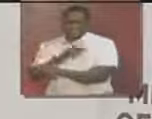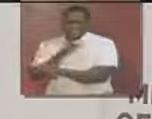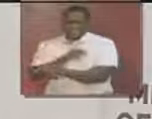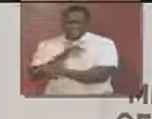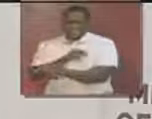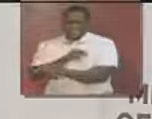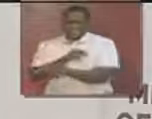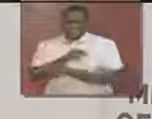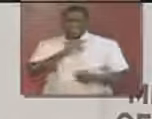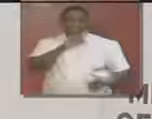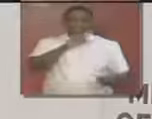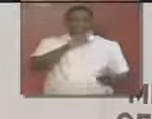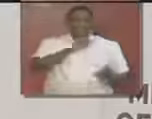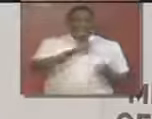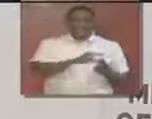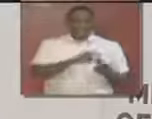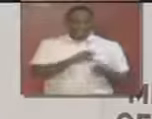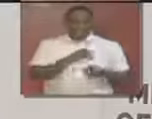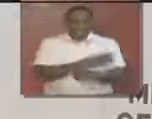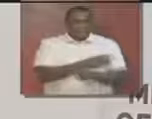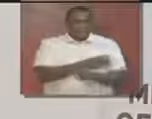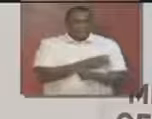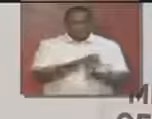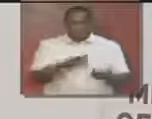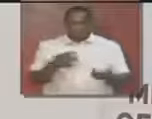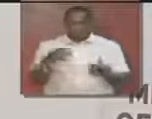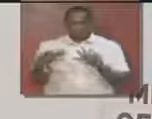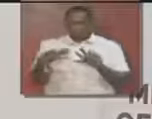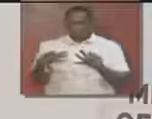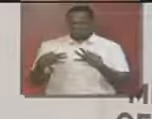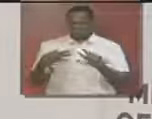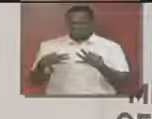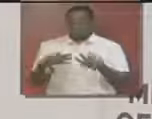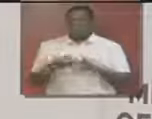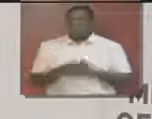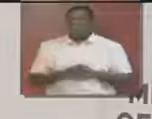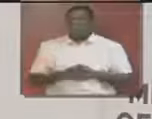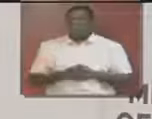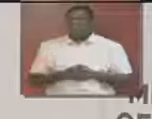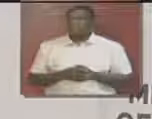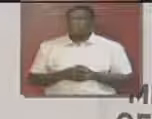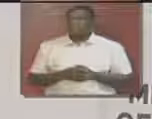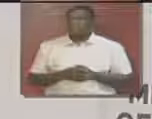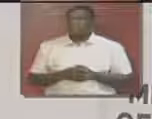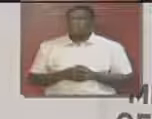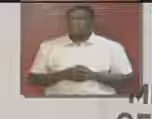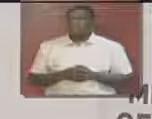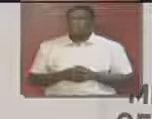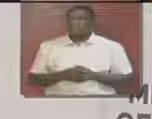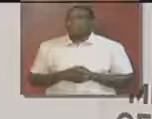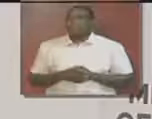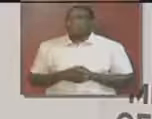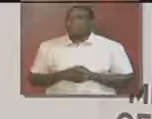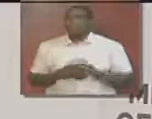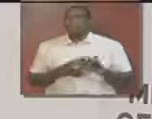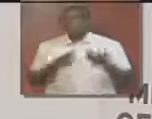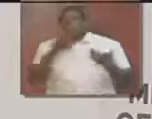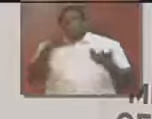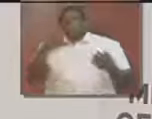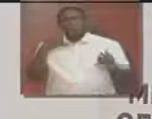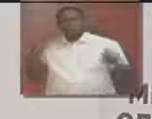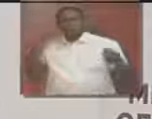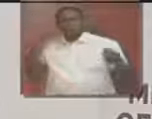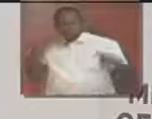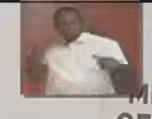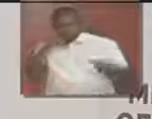Hi, thanks for that. So yes, I agree with you, but I think that with this particular COVID virus, what they've shown is that